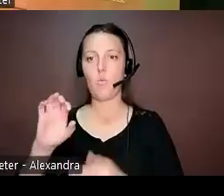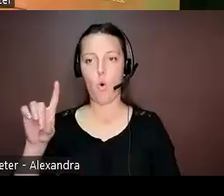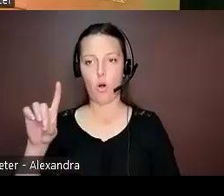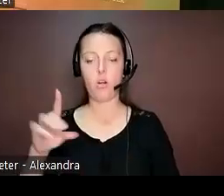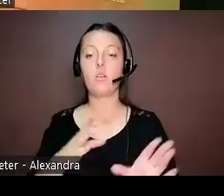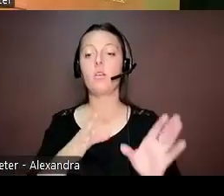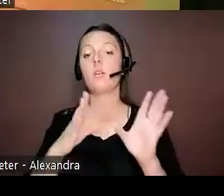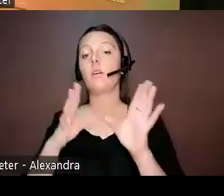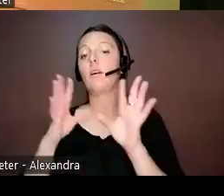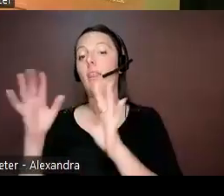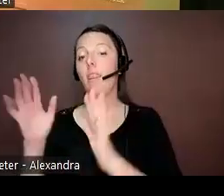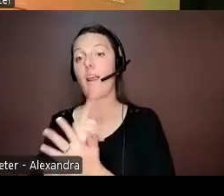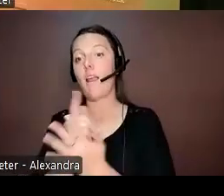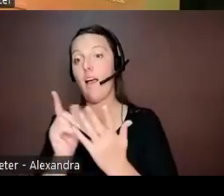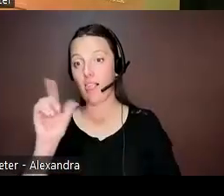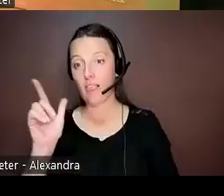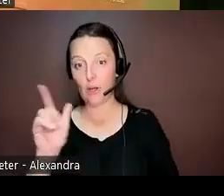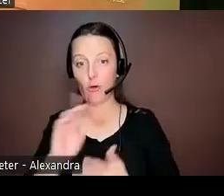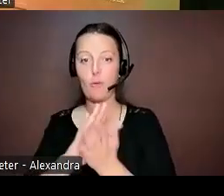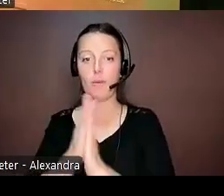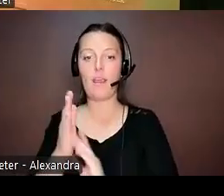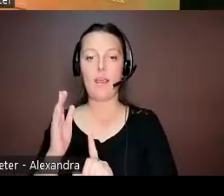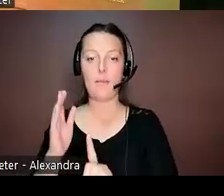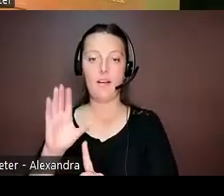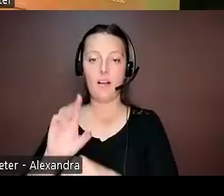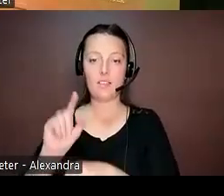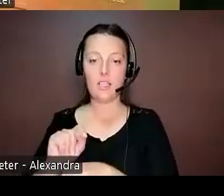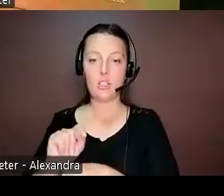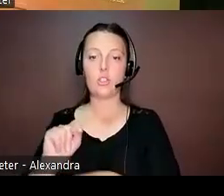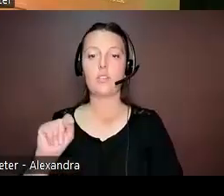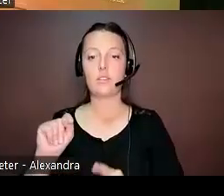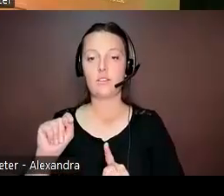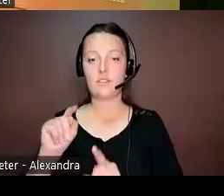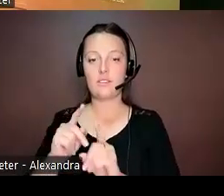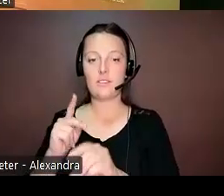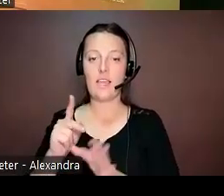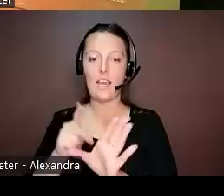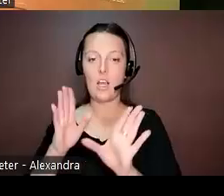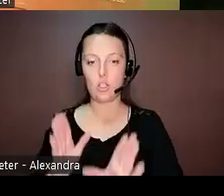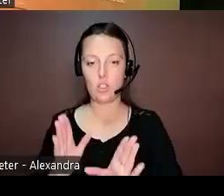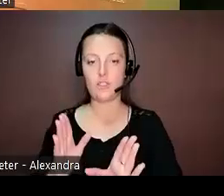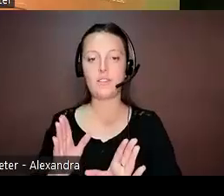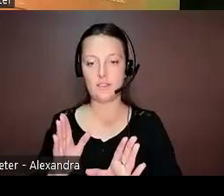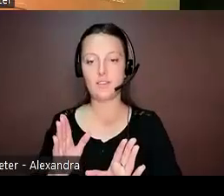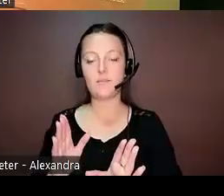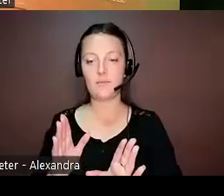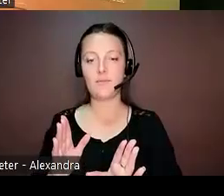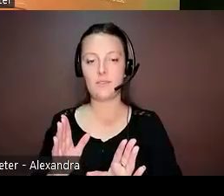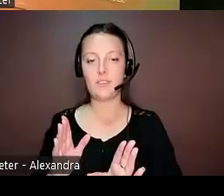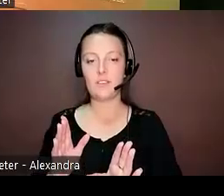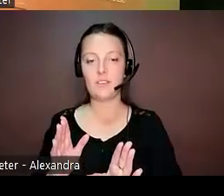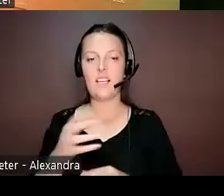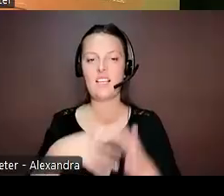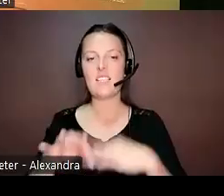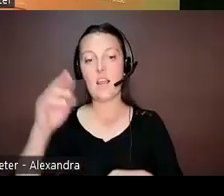psychiatrist rather than a neuropsychiatrist. So, and then later I became the chief editor